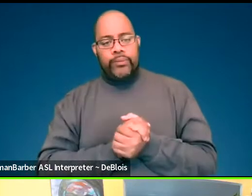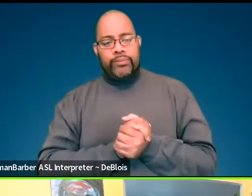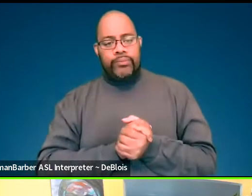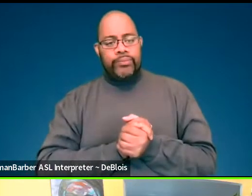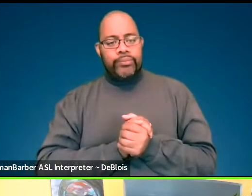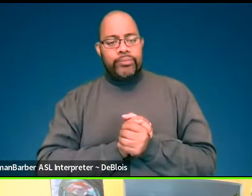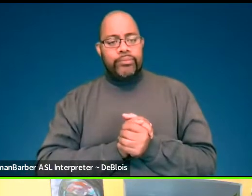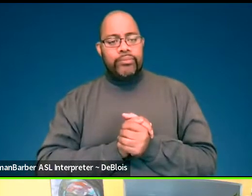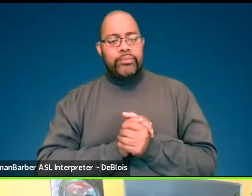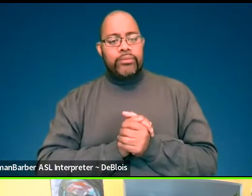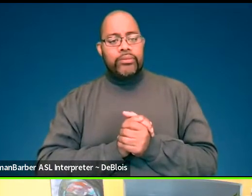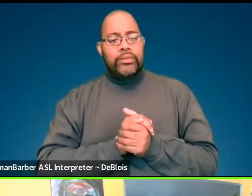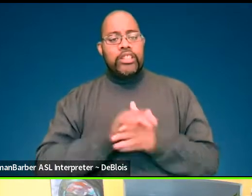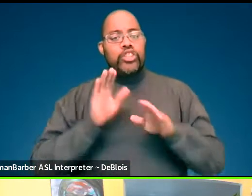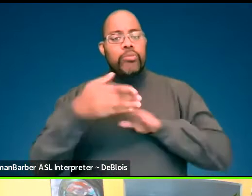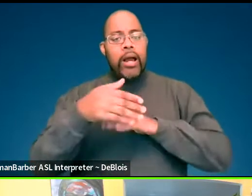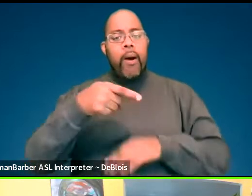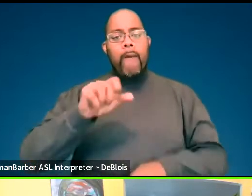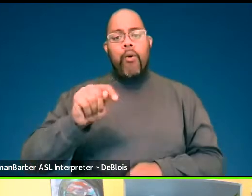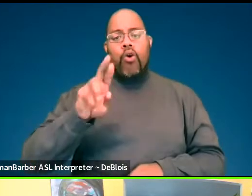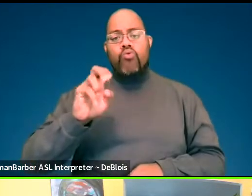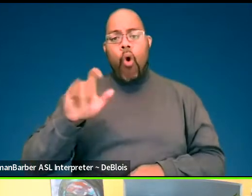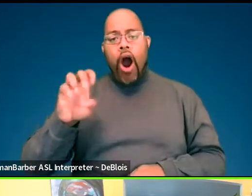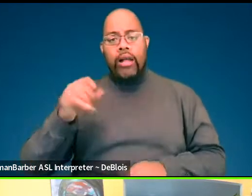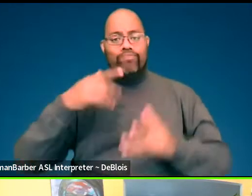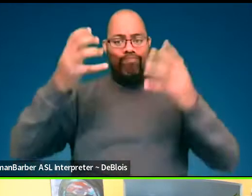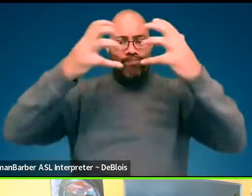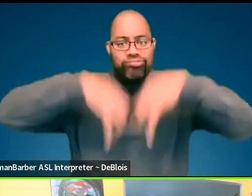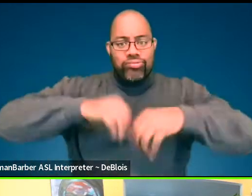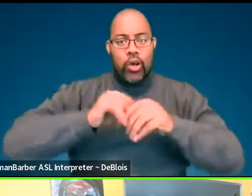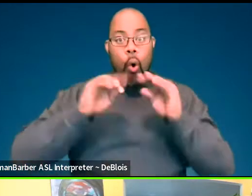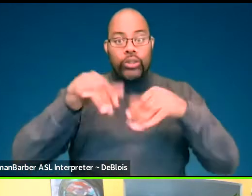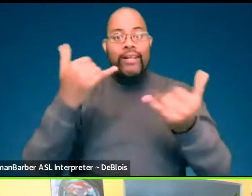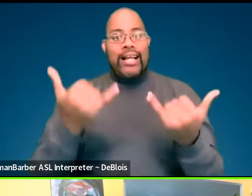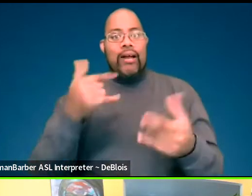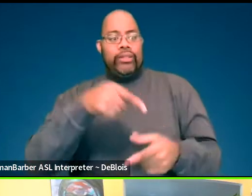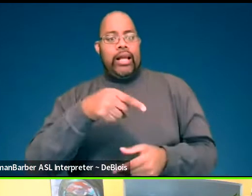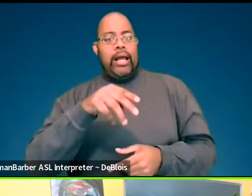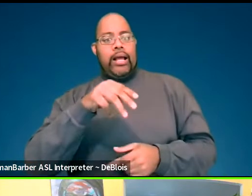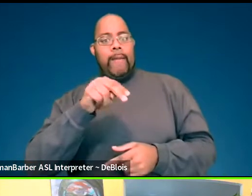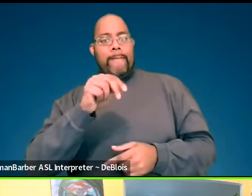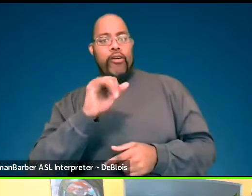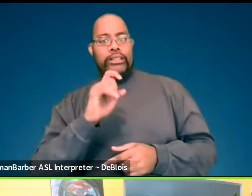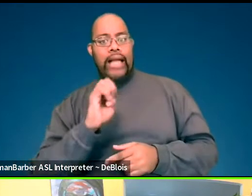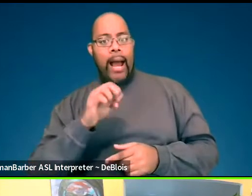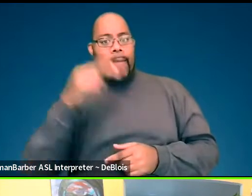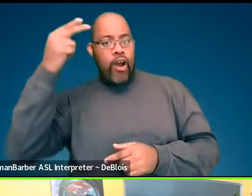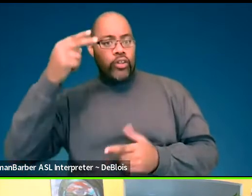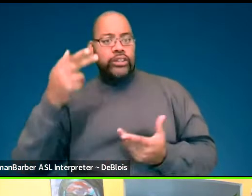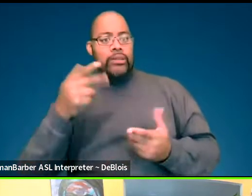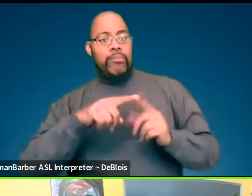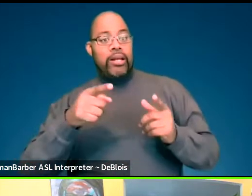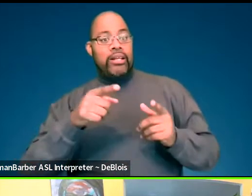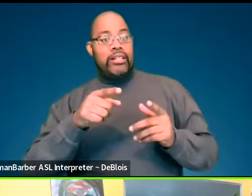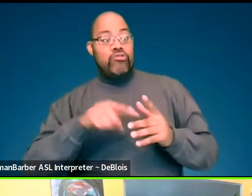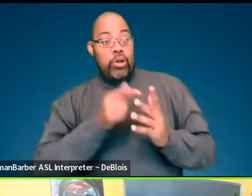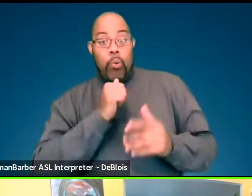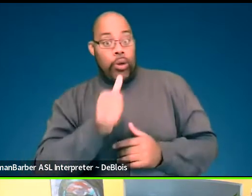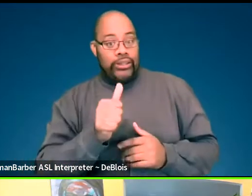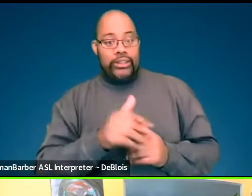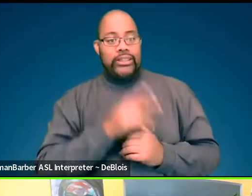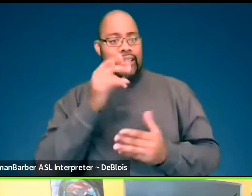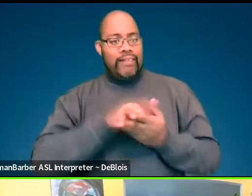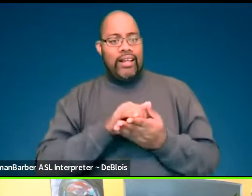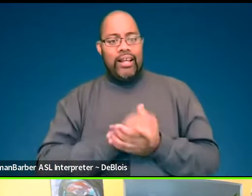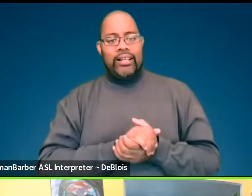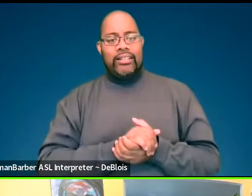in Jamaica, Port Royal, that like collapsed into the ocean is now a maritime heritage site, but it initially was not. You see